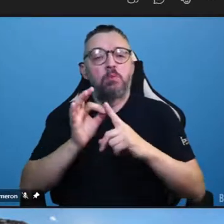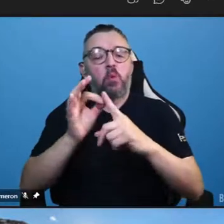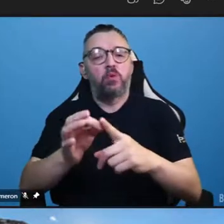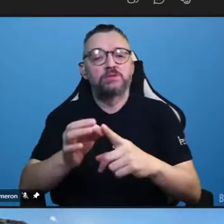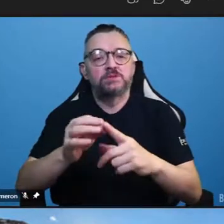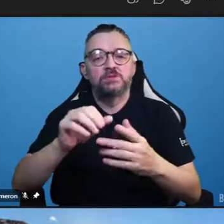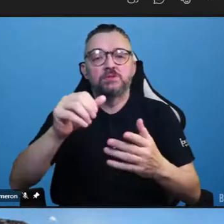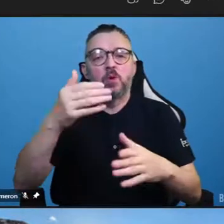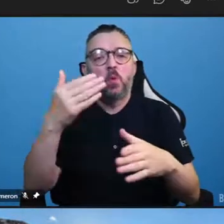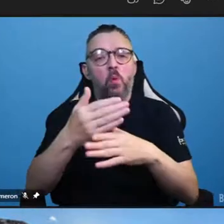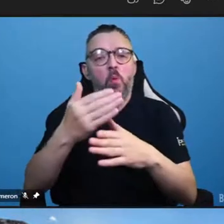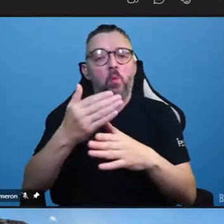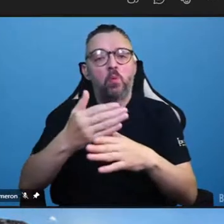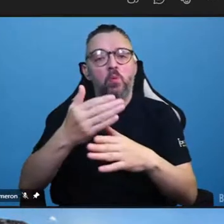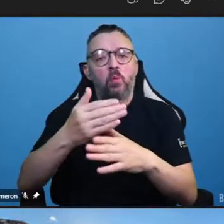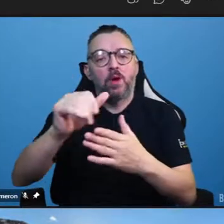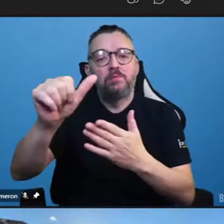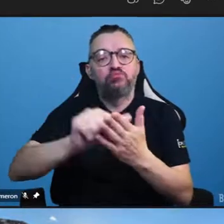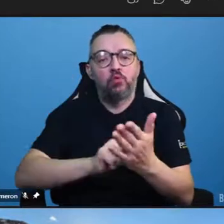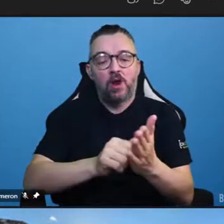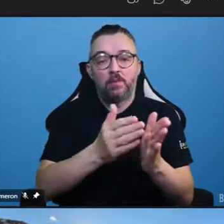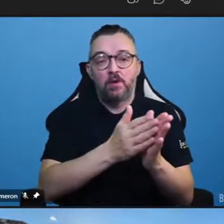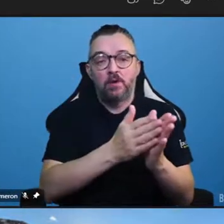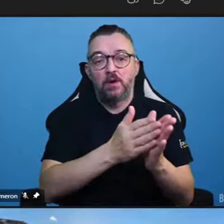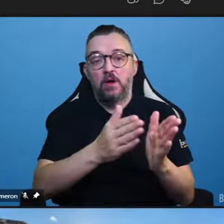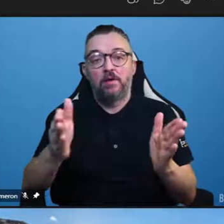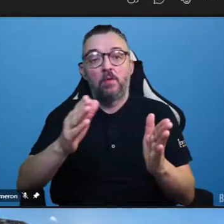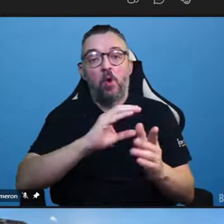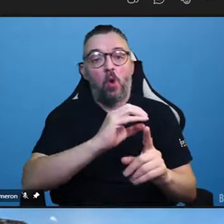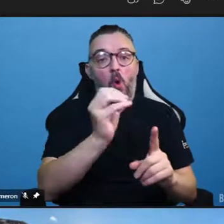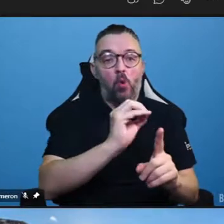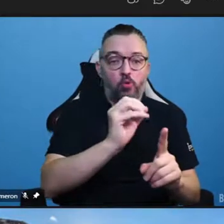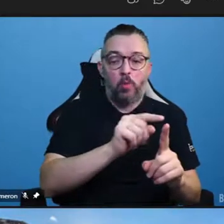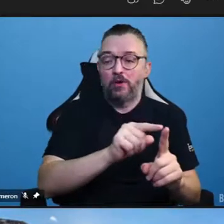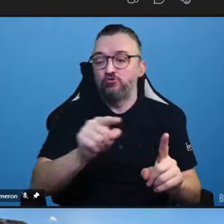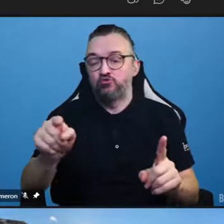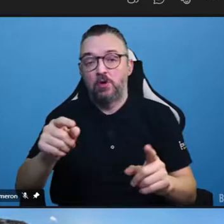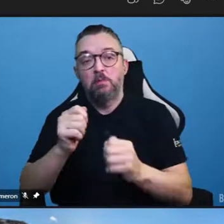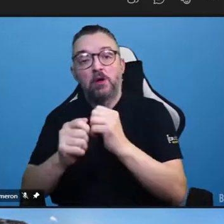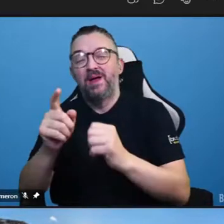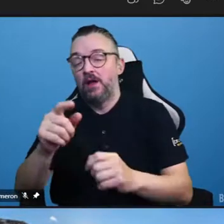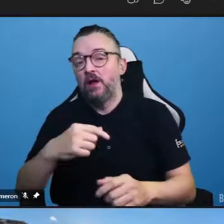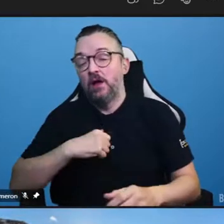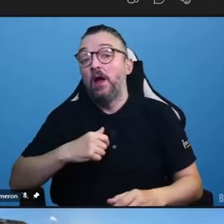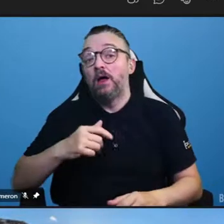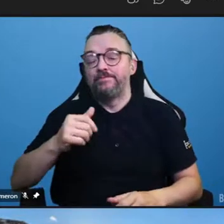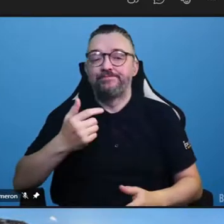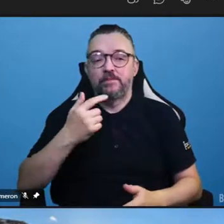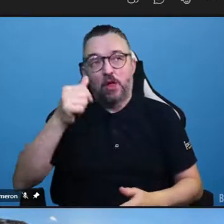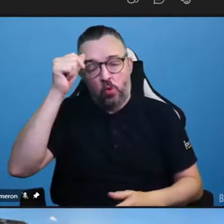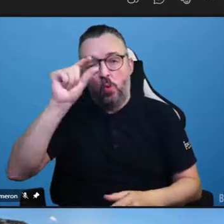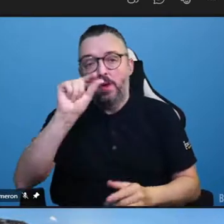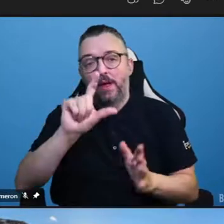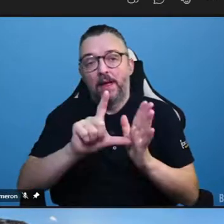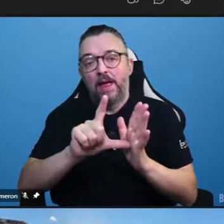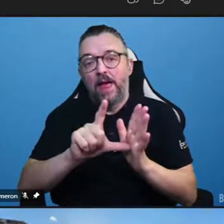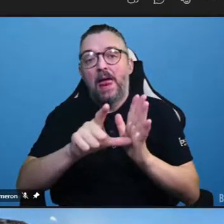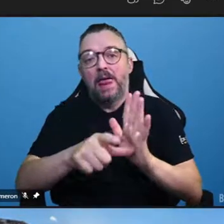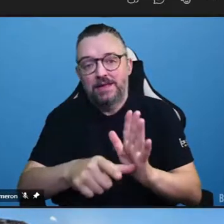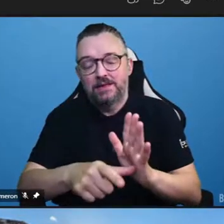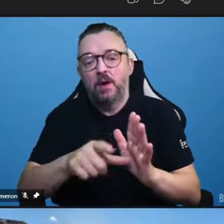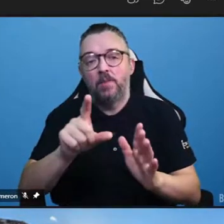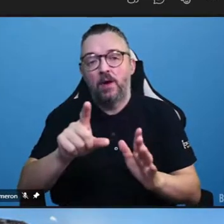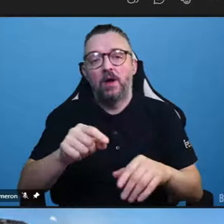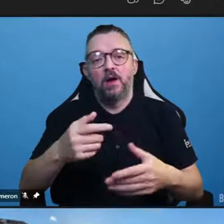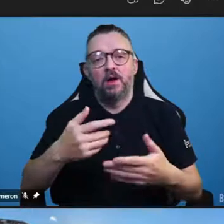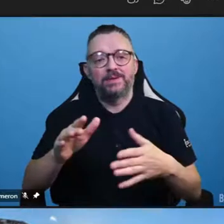October through to the 31st of March. And I appreciate this is running a wee bit late, but we have had some additional